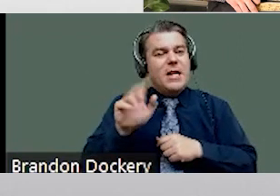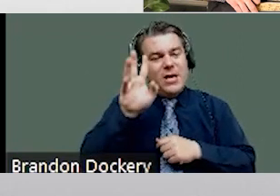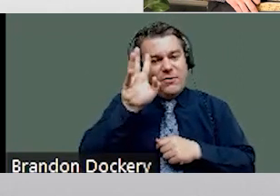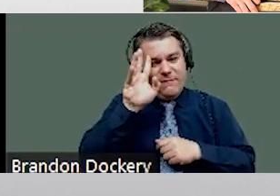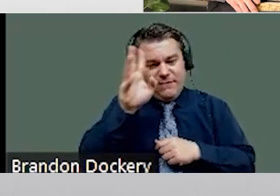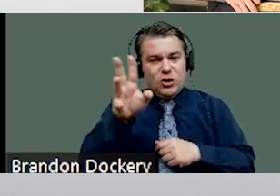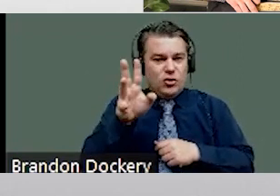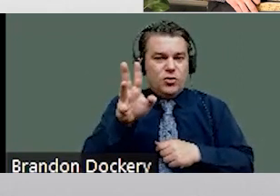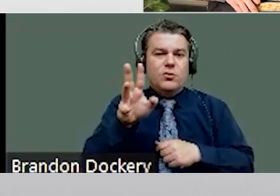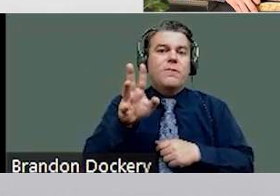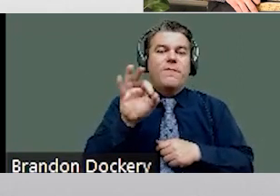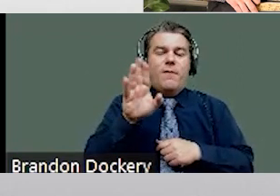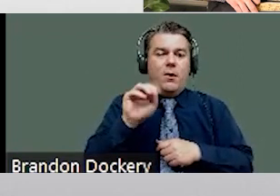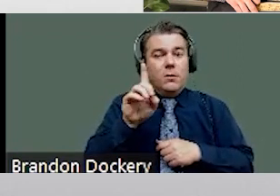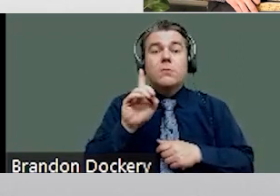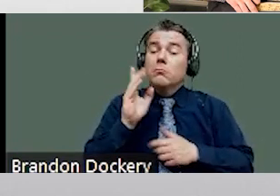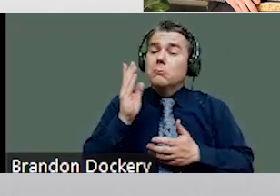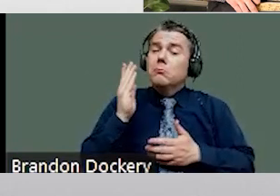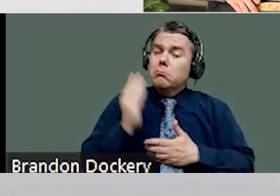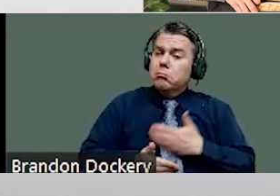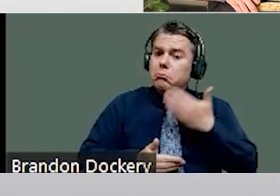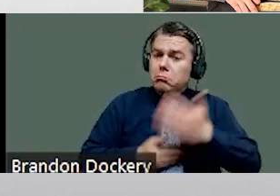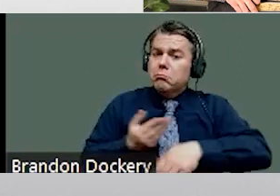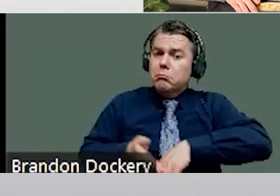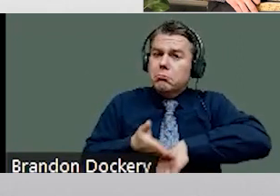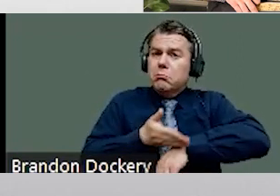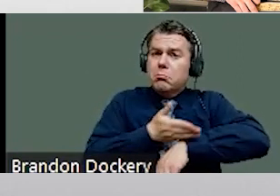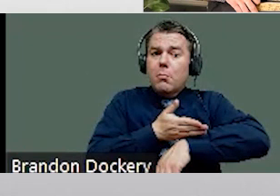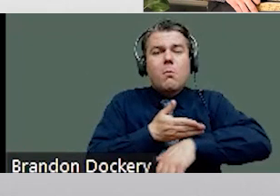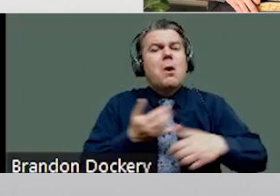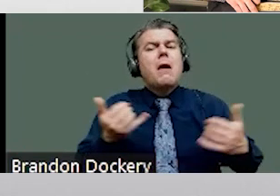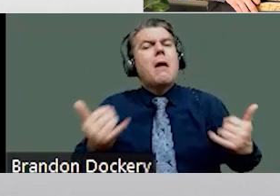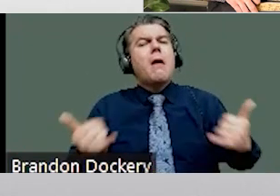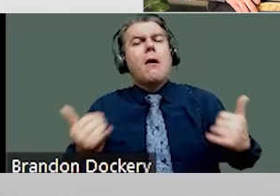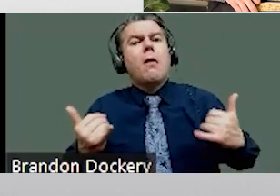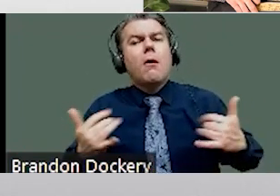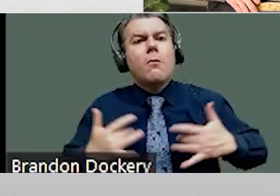Fund. So we've made some strides. But where does that leave